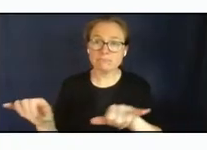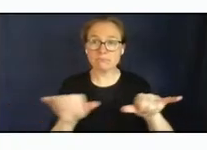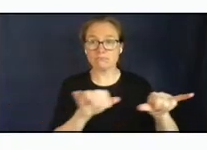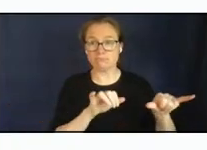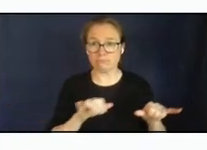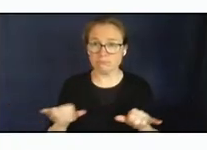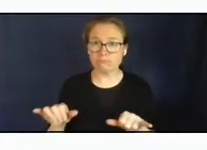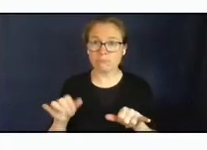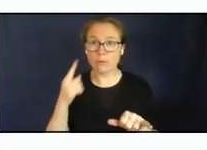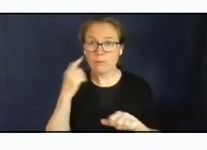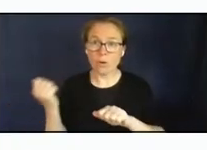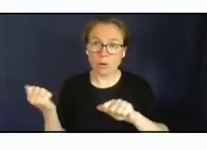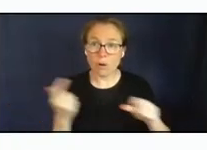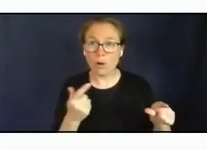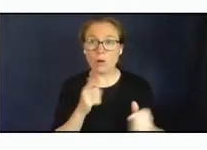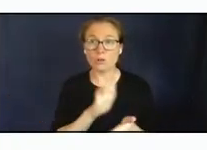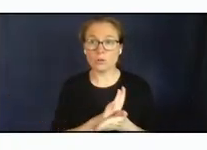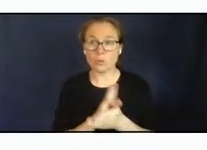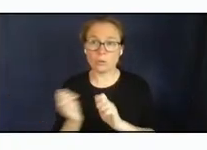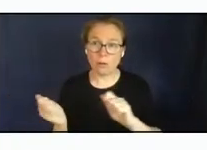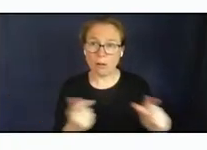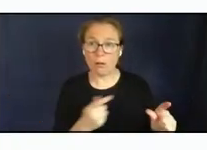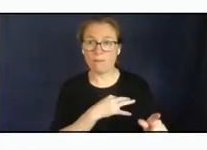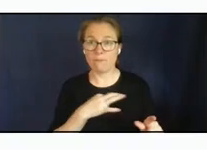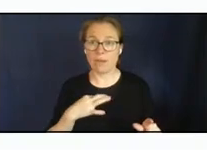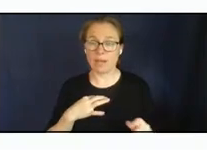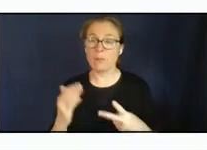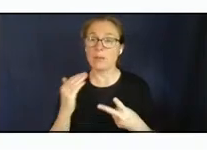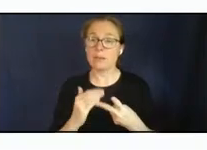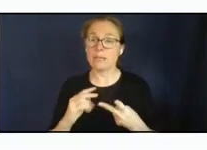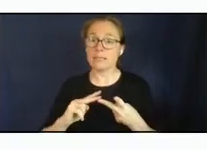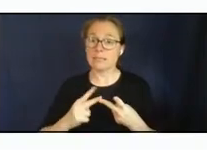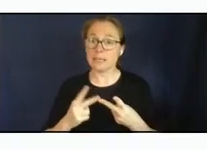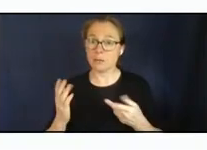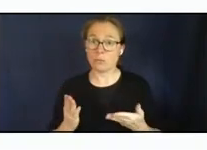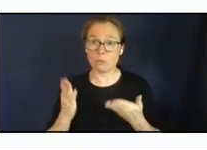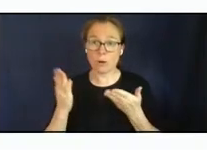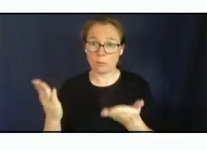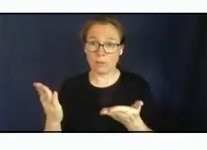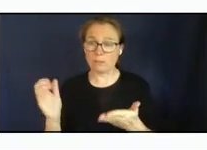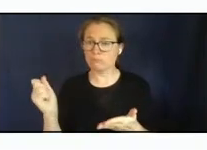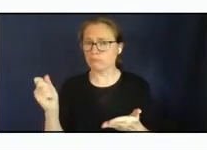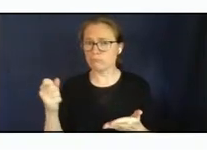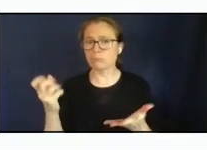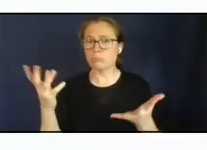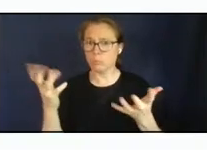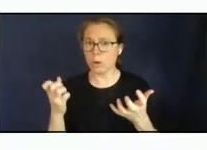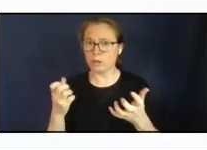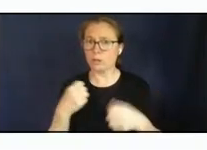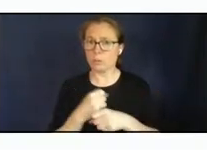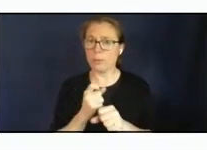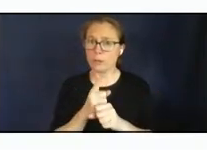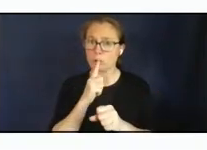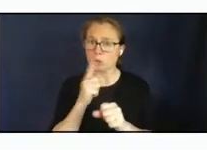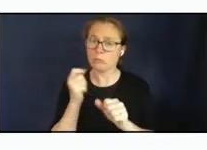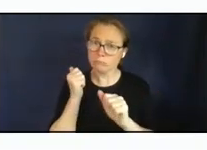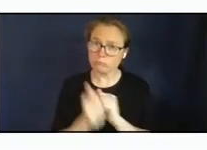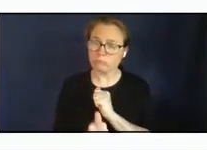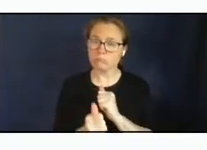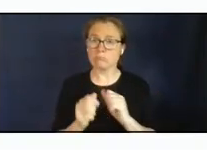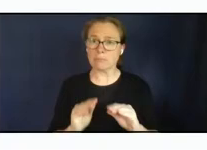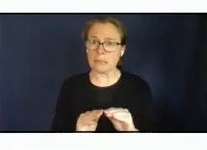all the schools. But the second recommendation, you know, we have every intention of making sure the process is transparent and